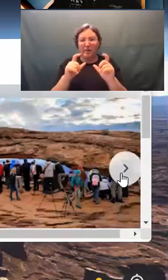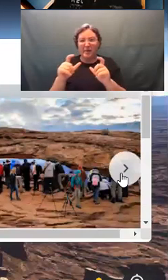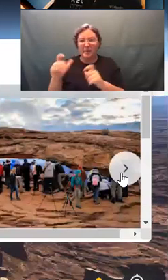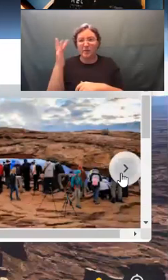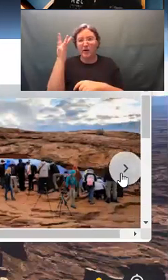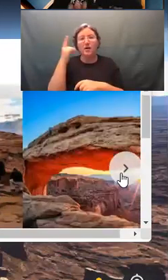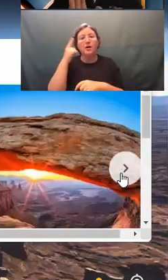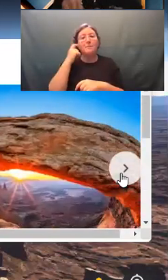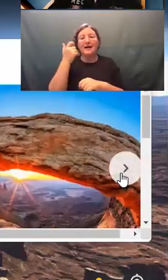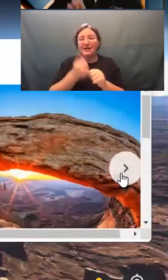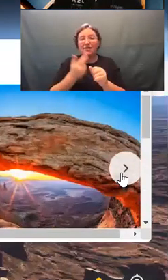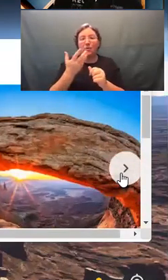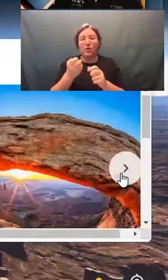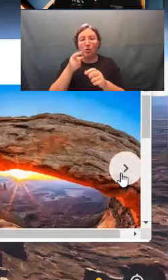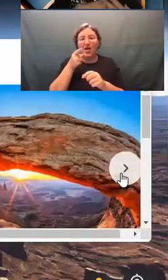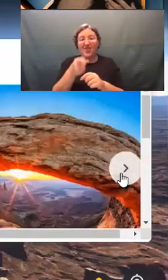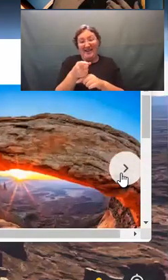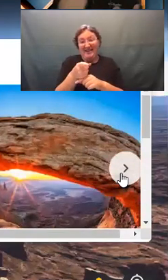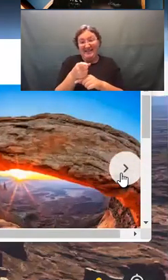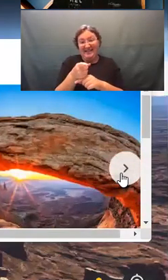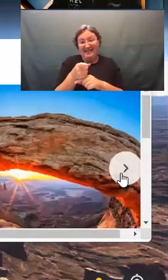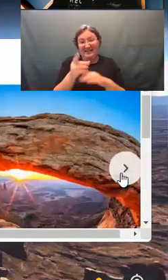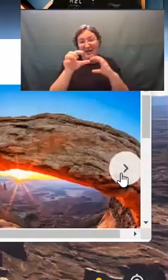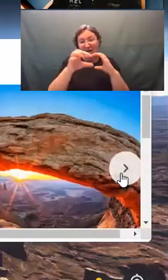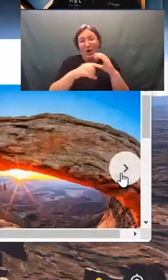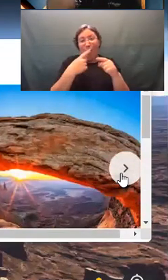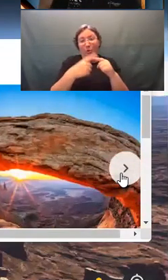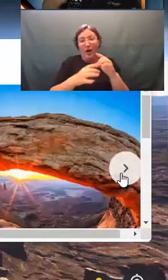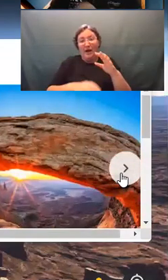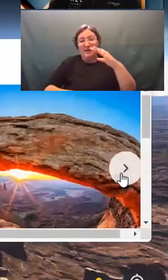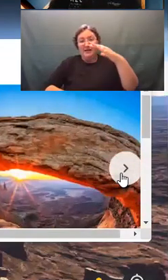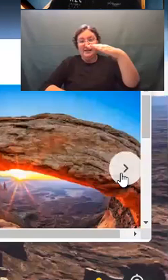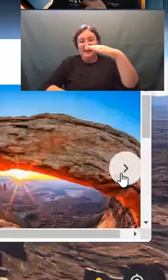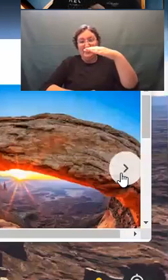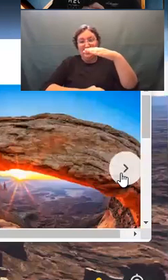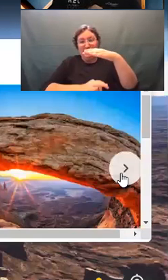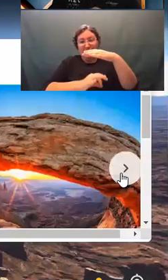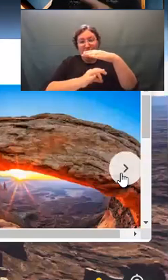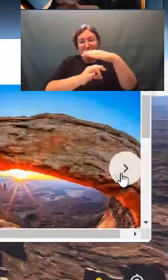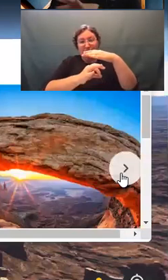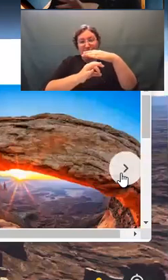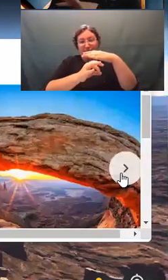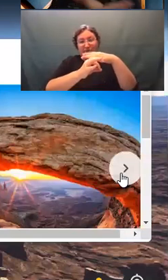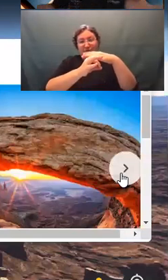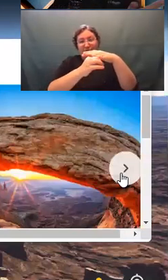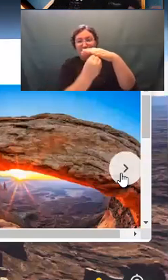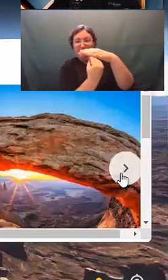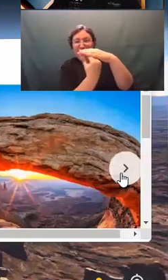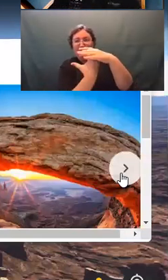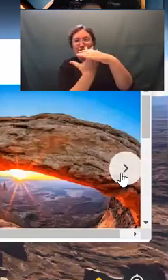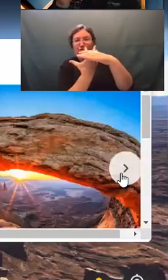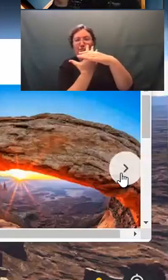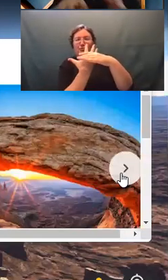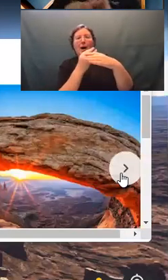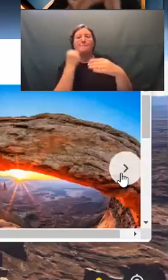everyone is trying to get this perfect shot. Right when the sun comes up, it hits this arch just right, creating the perfect photo